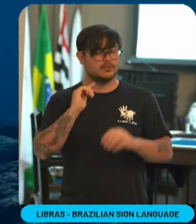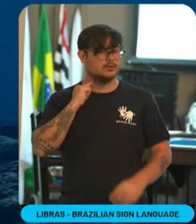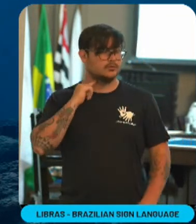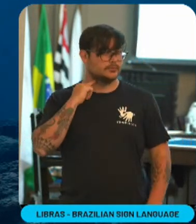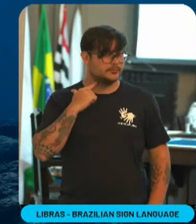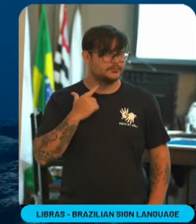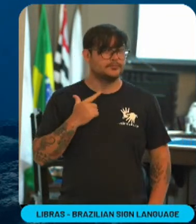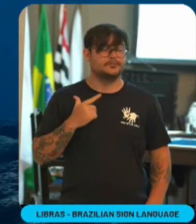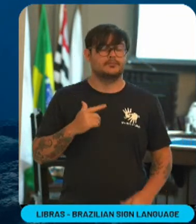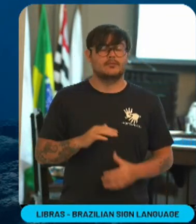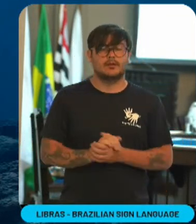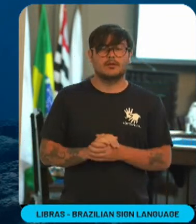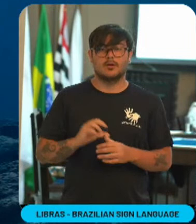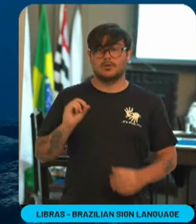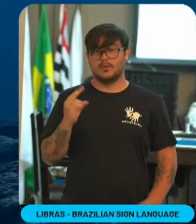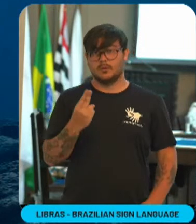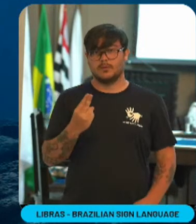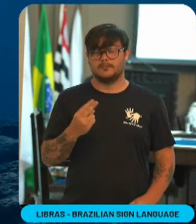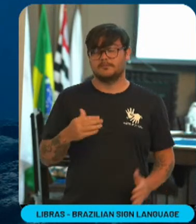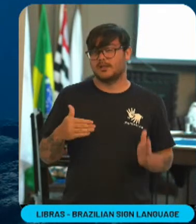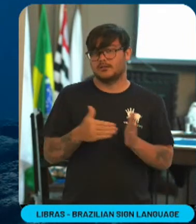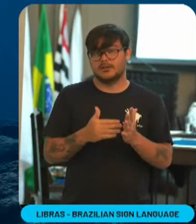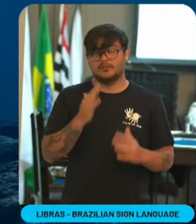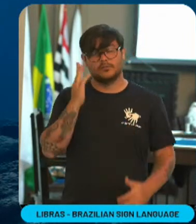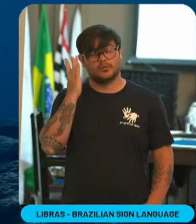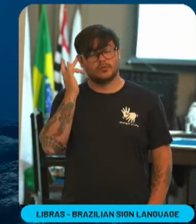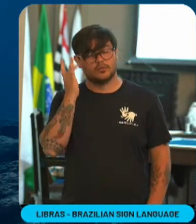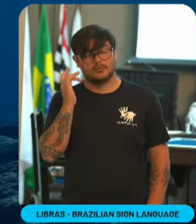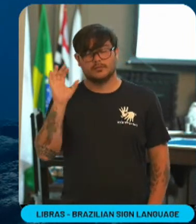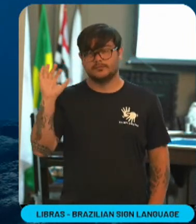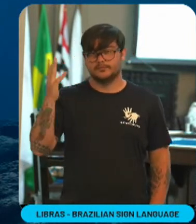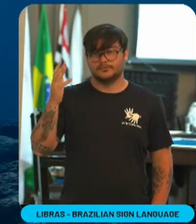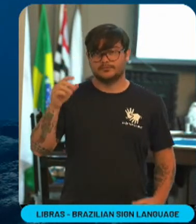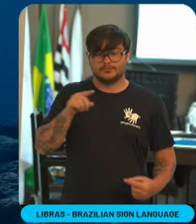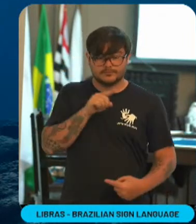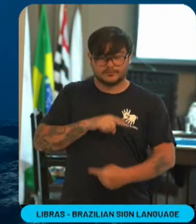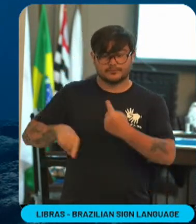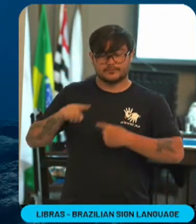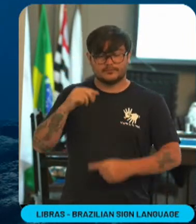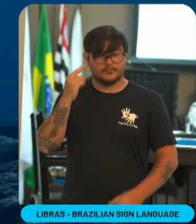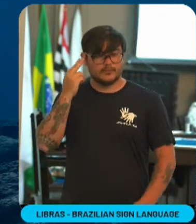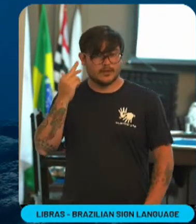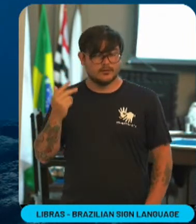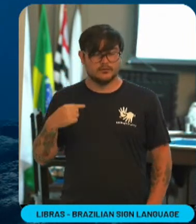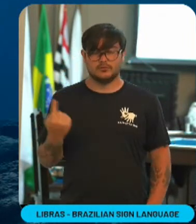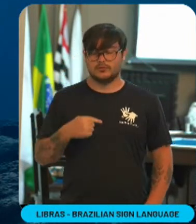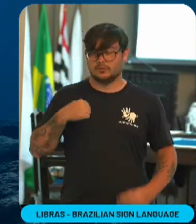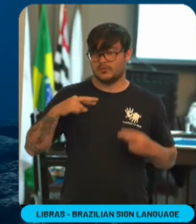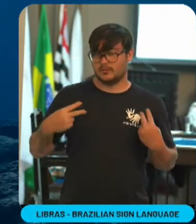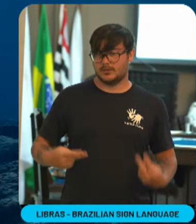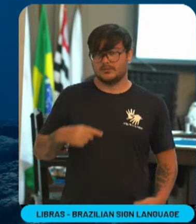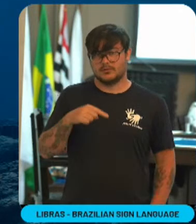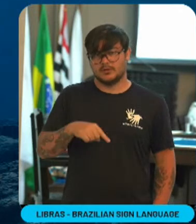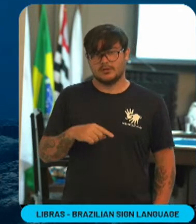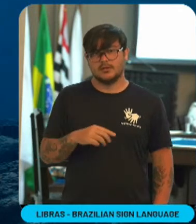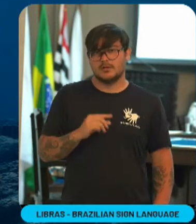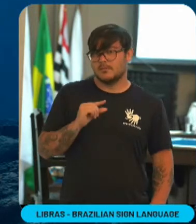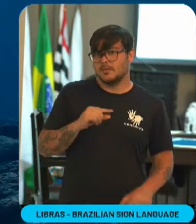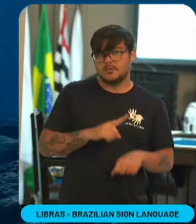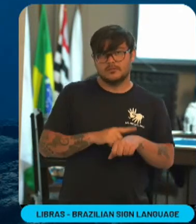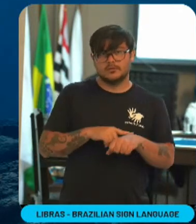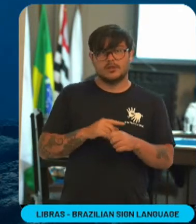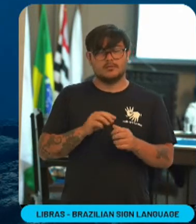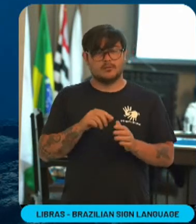the industrial era, we are increasing the release of CO2 in the atmosphere and